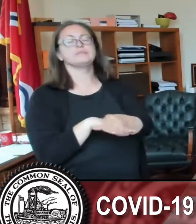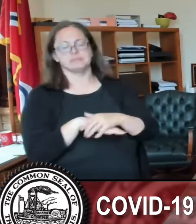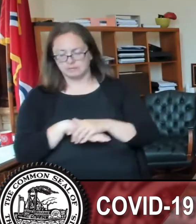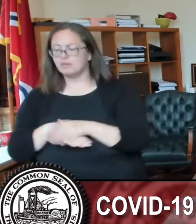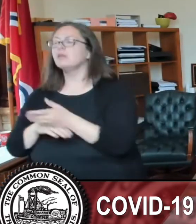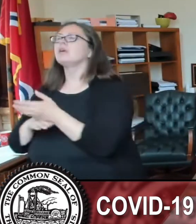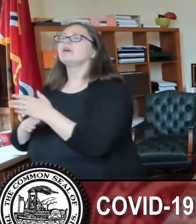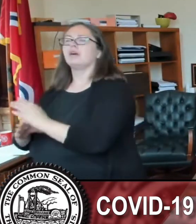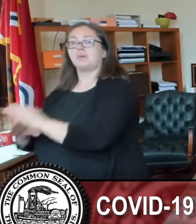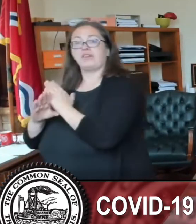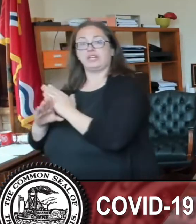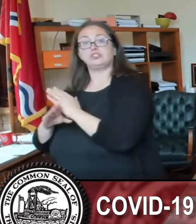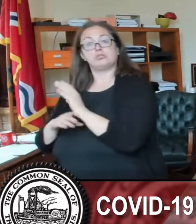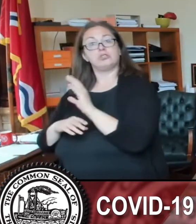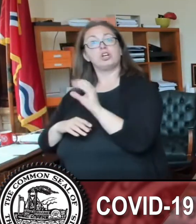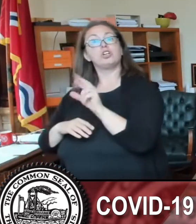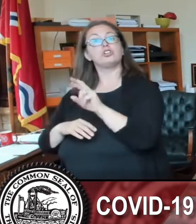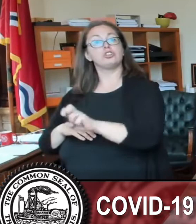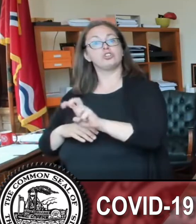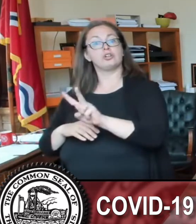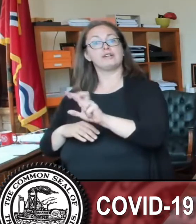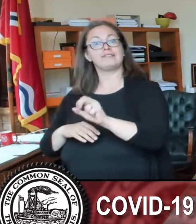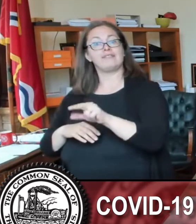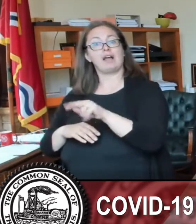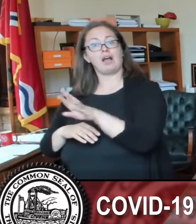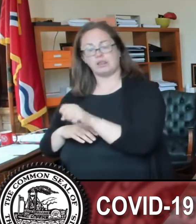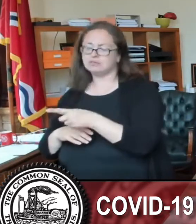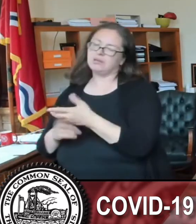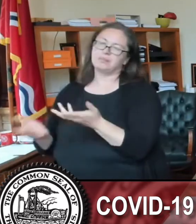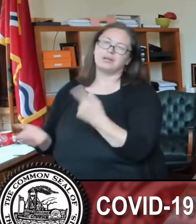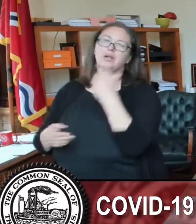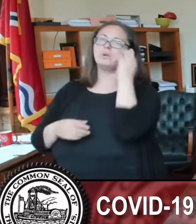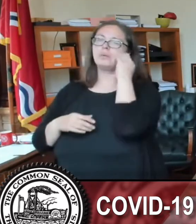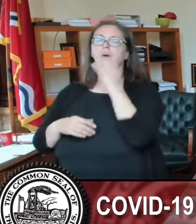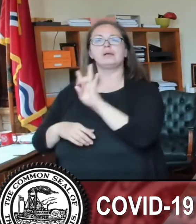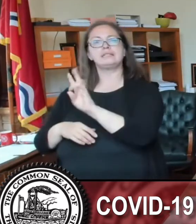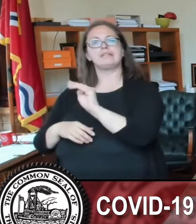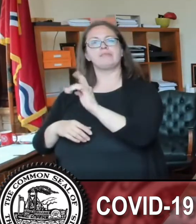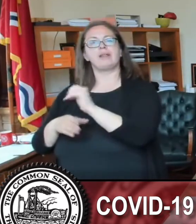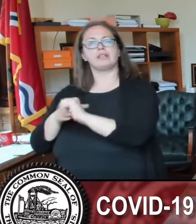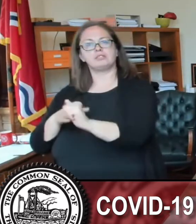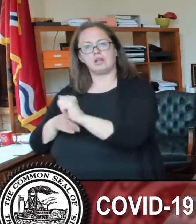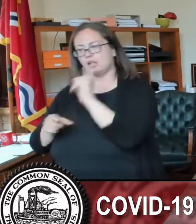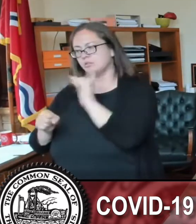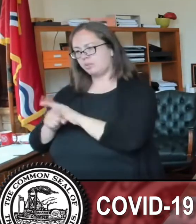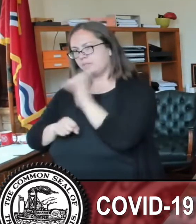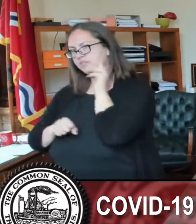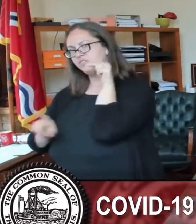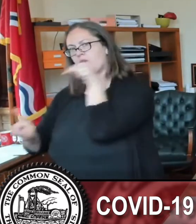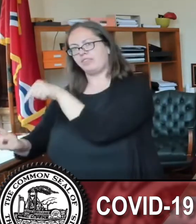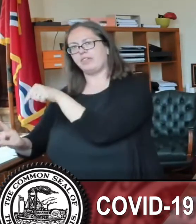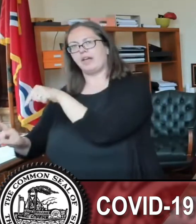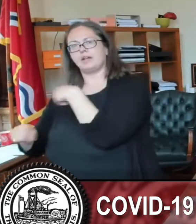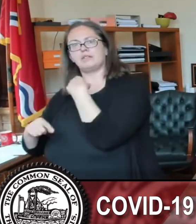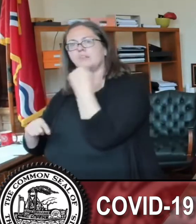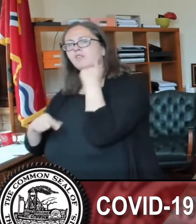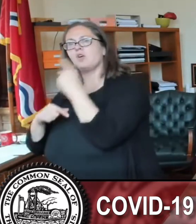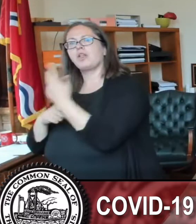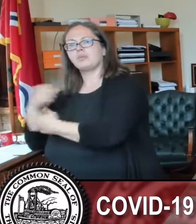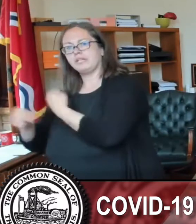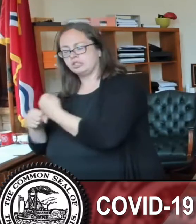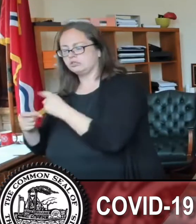prevention is Cure Violence, which we, as you know, have committed $7 million to over 3 years. It is cops and